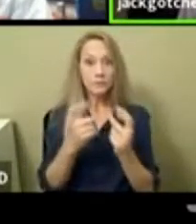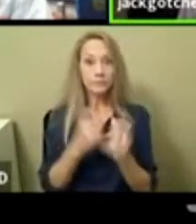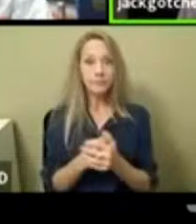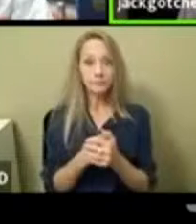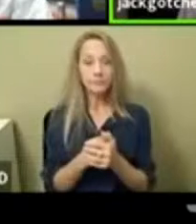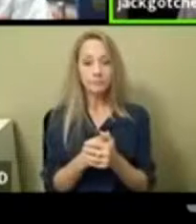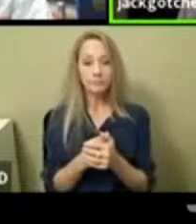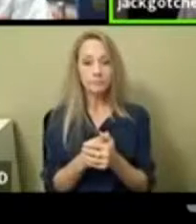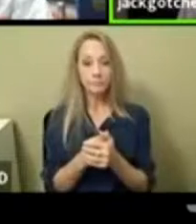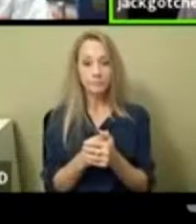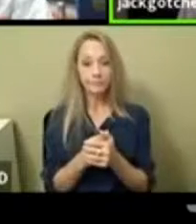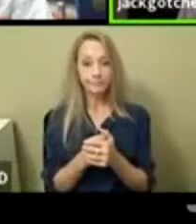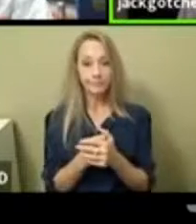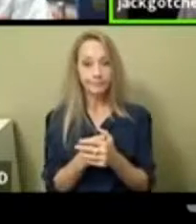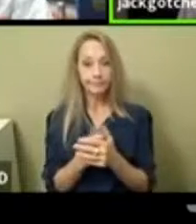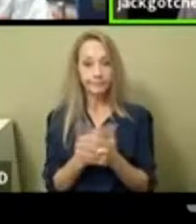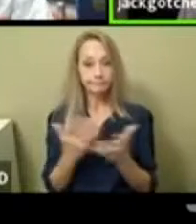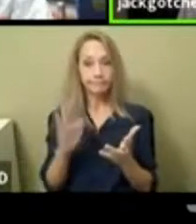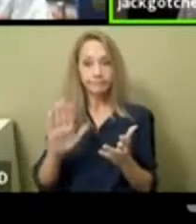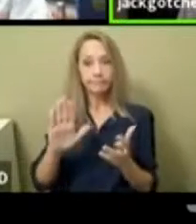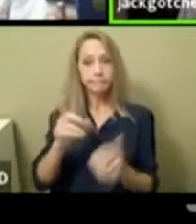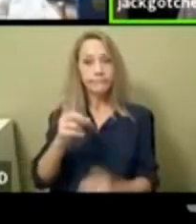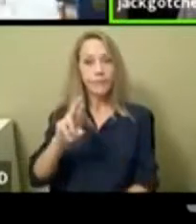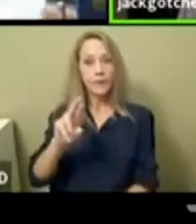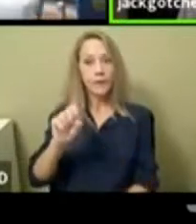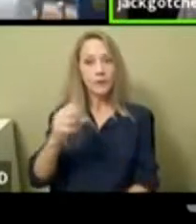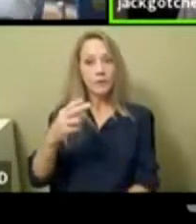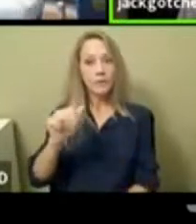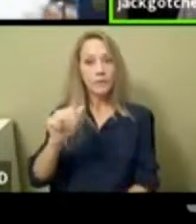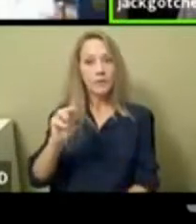about Dr. Shamia's presentation?